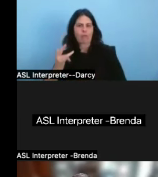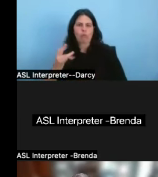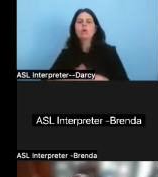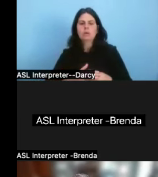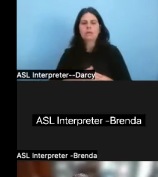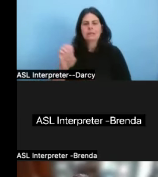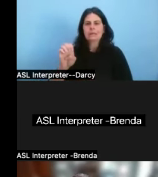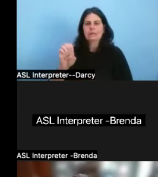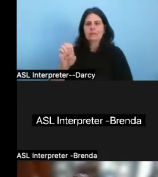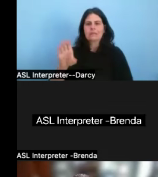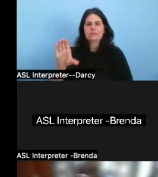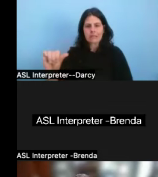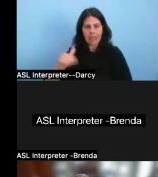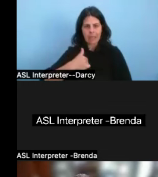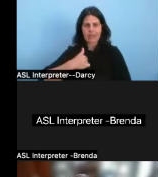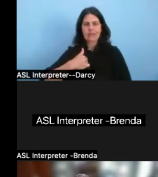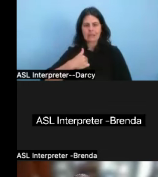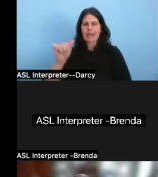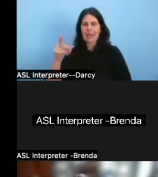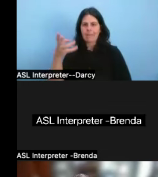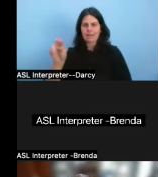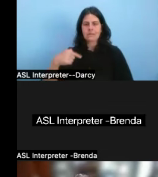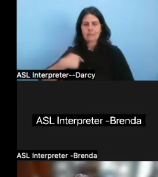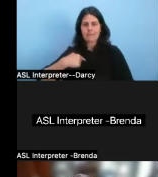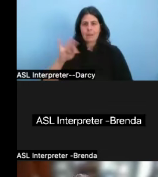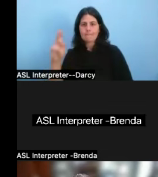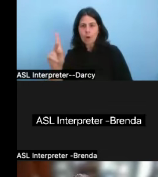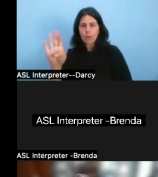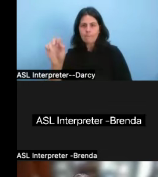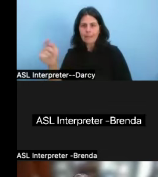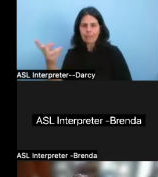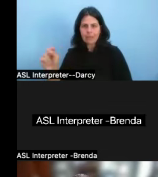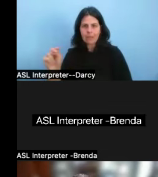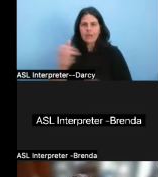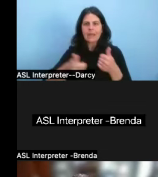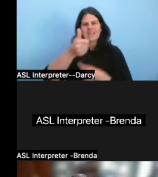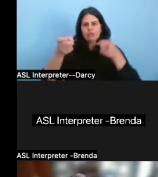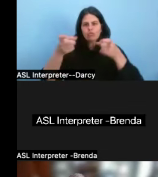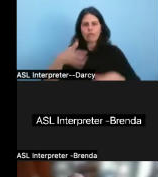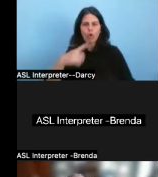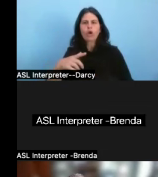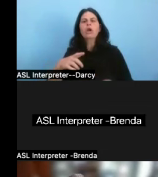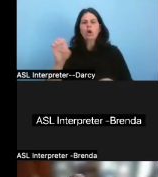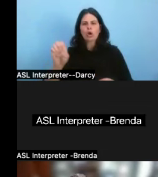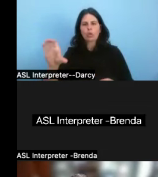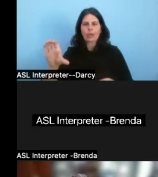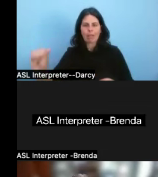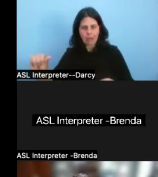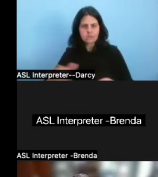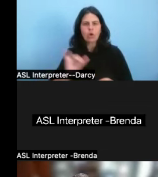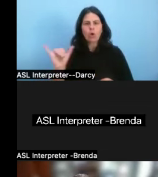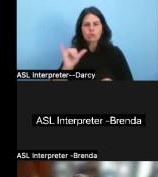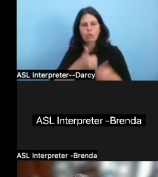is Mark Benthian. I serve as the Executive Director for Earthquake Country Alliance. I'm also the Director for Public Education